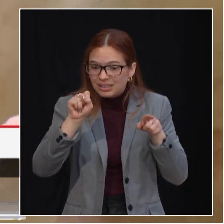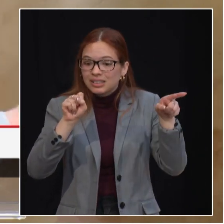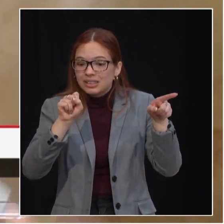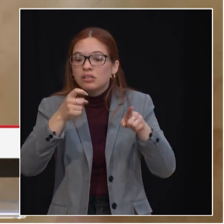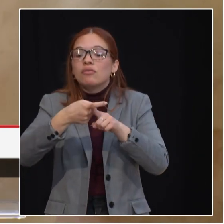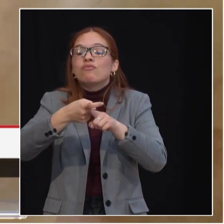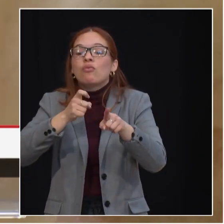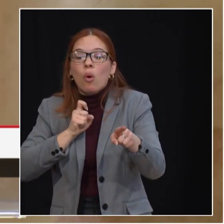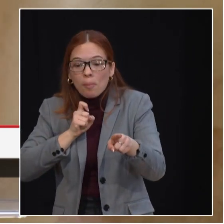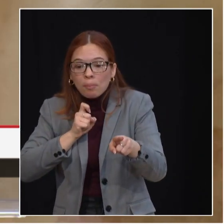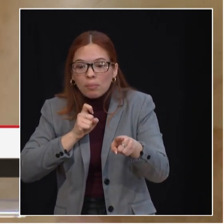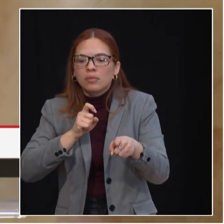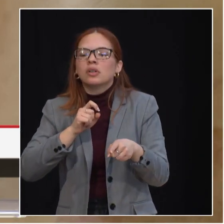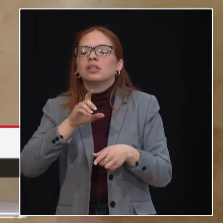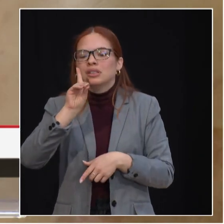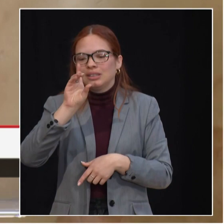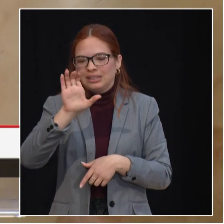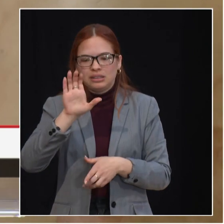Hey, Zoe.